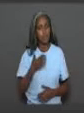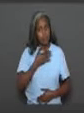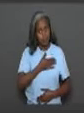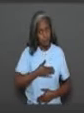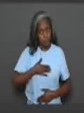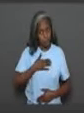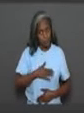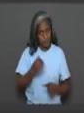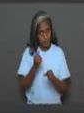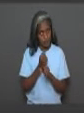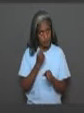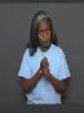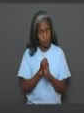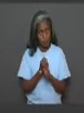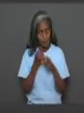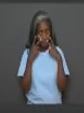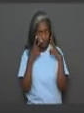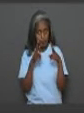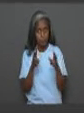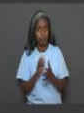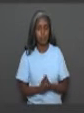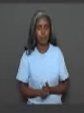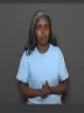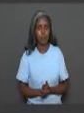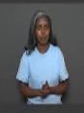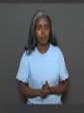Please make a note of it.